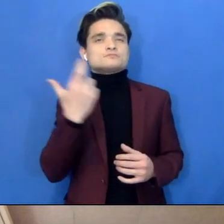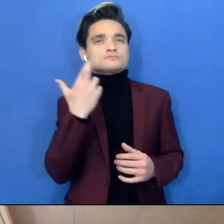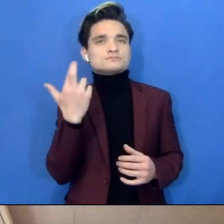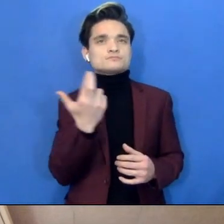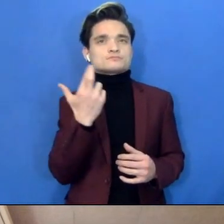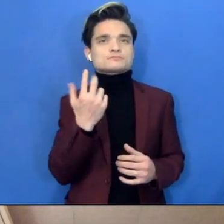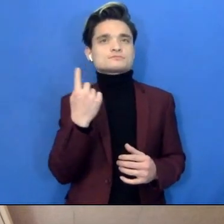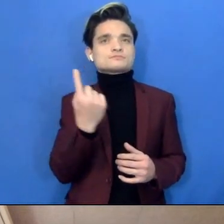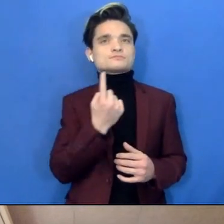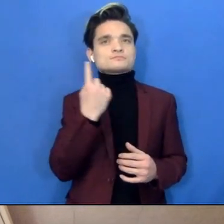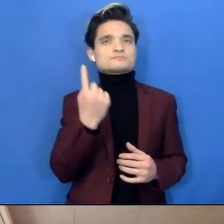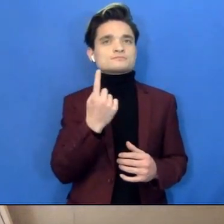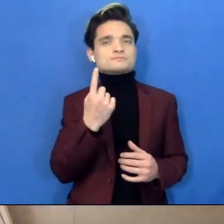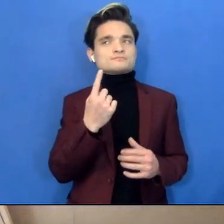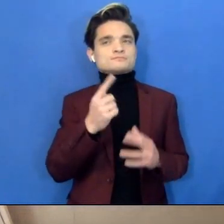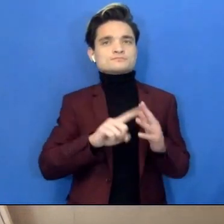my body